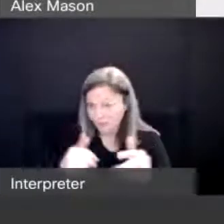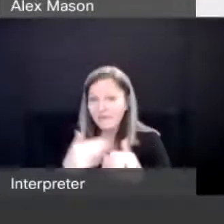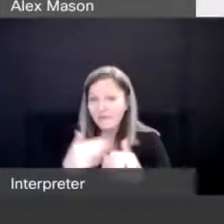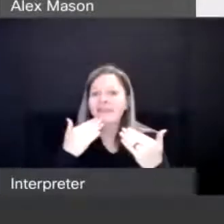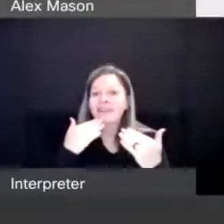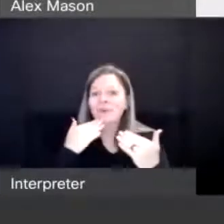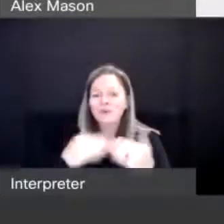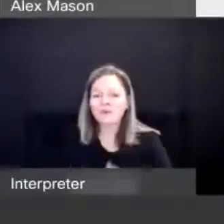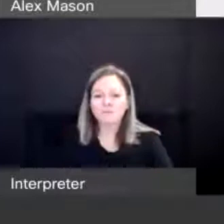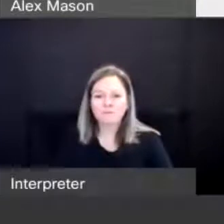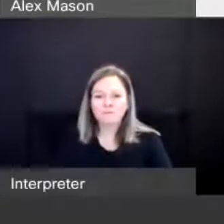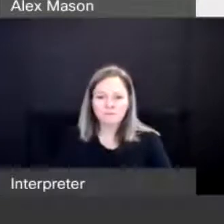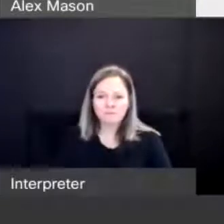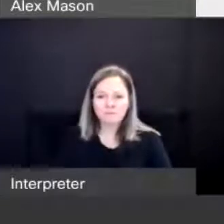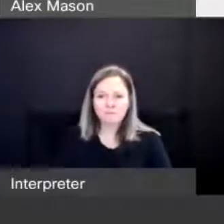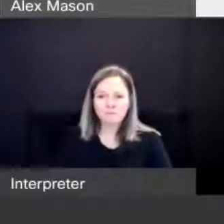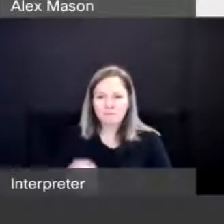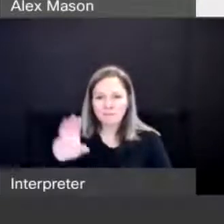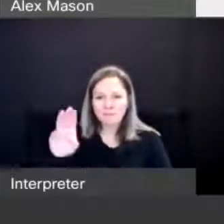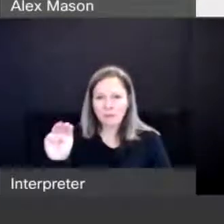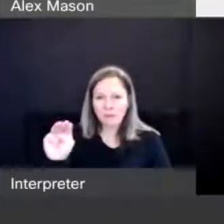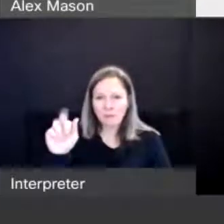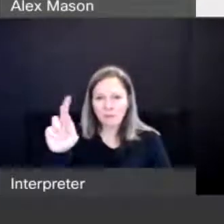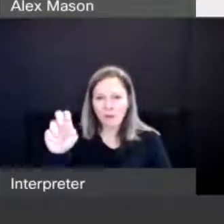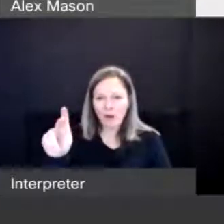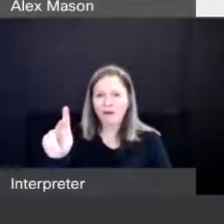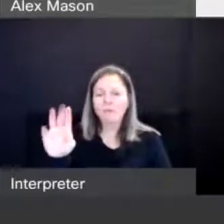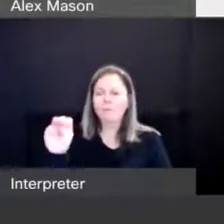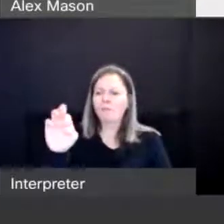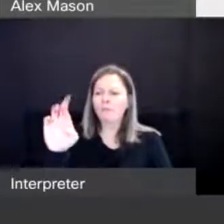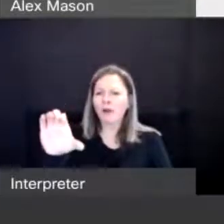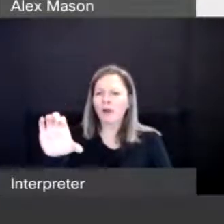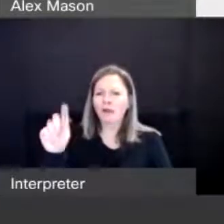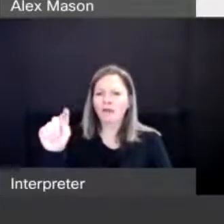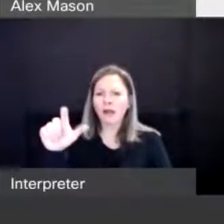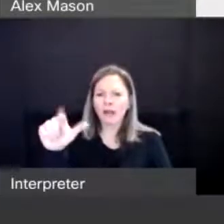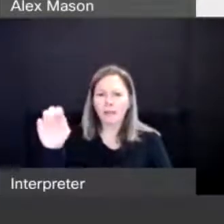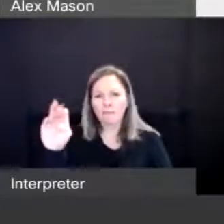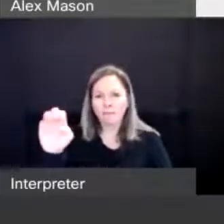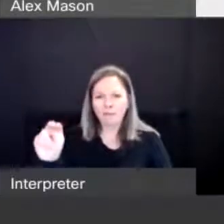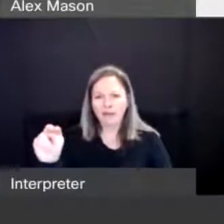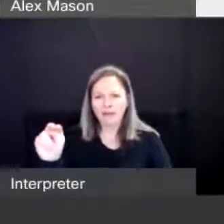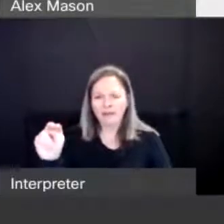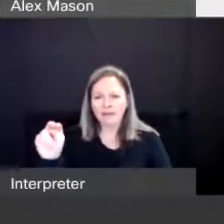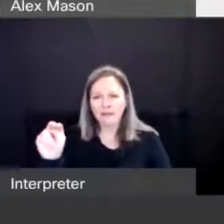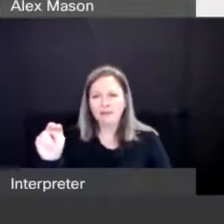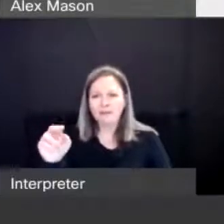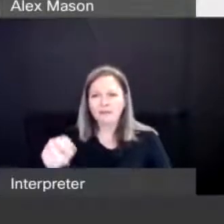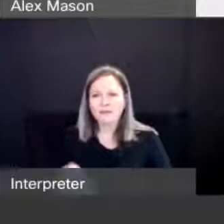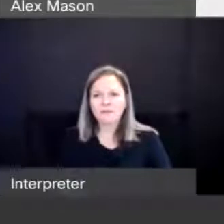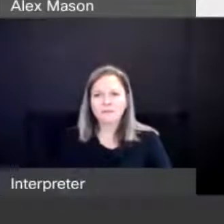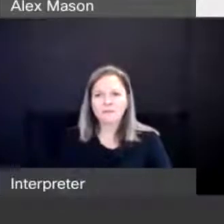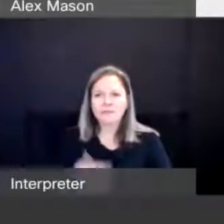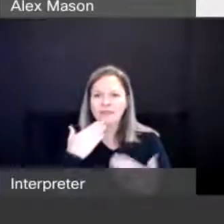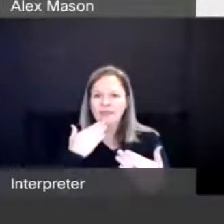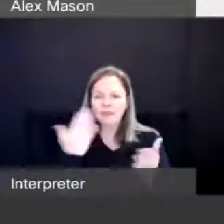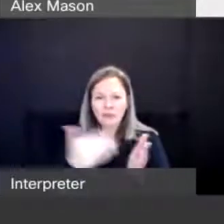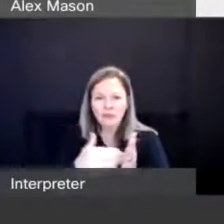Quentin. We have Mark Tallman, Associate Executive Director, Kansas Association of School Boards. Welcome again.